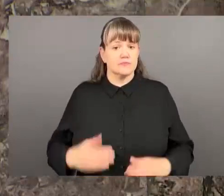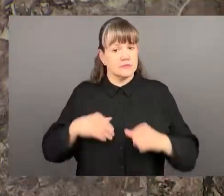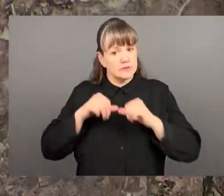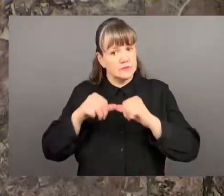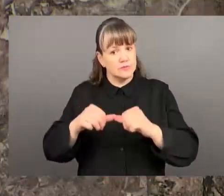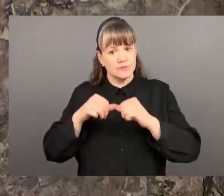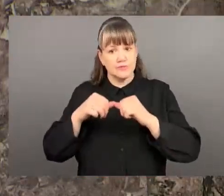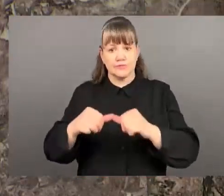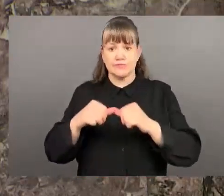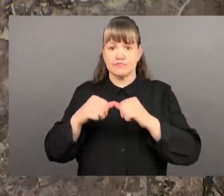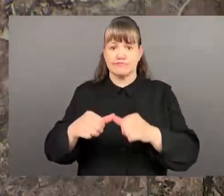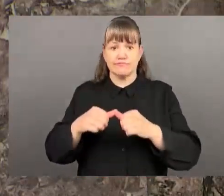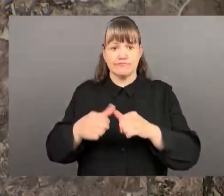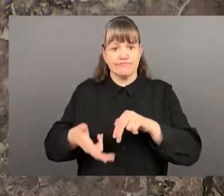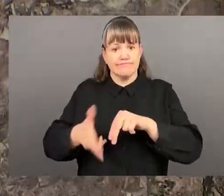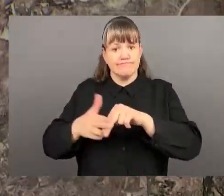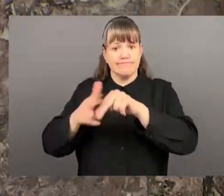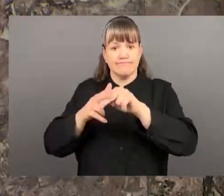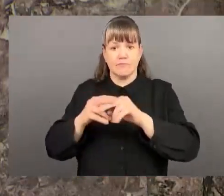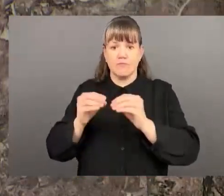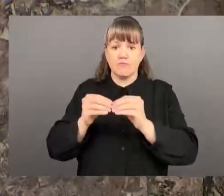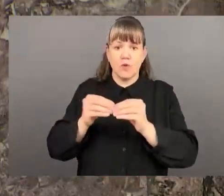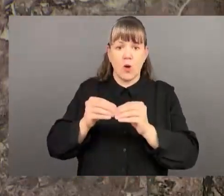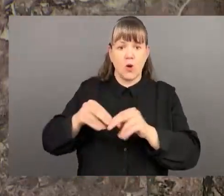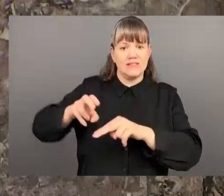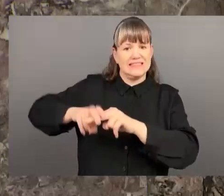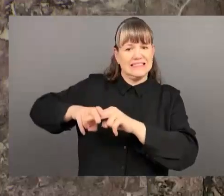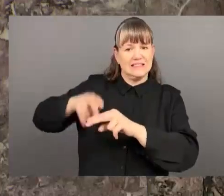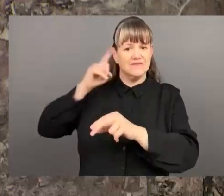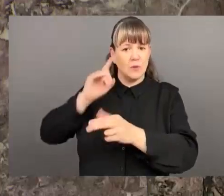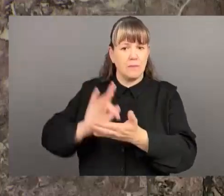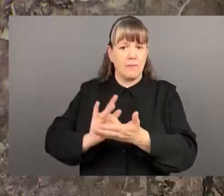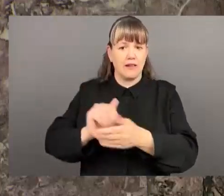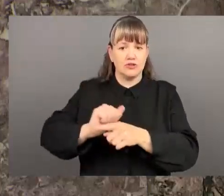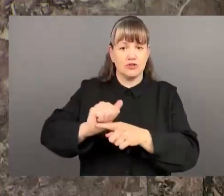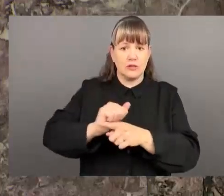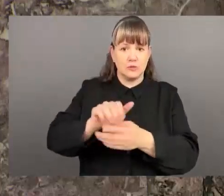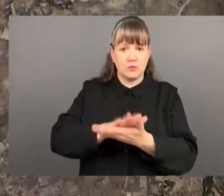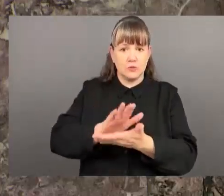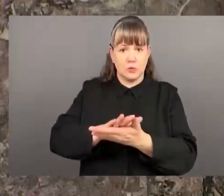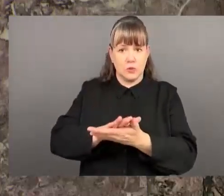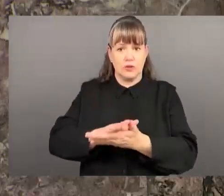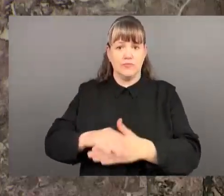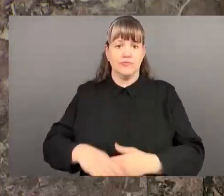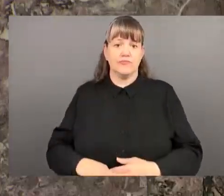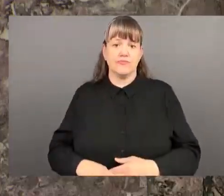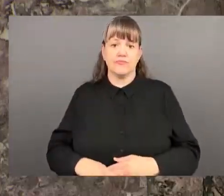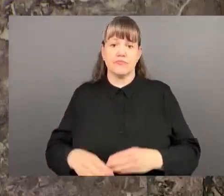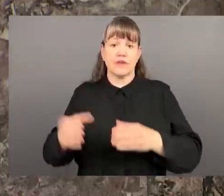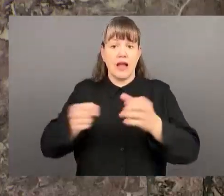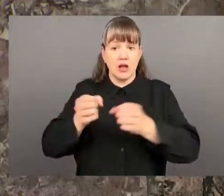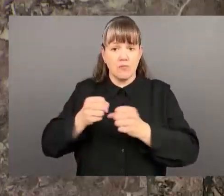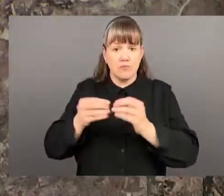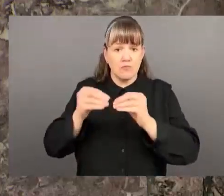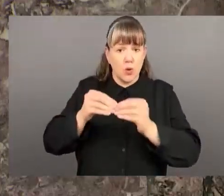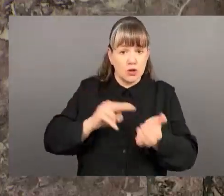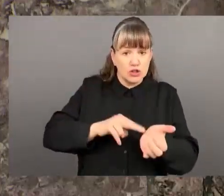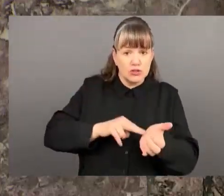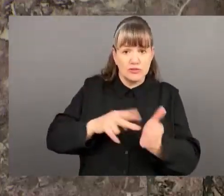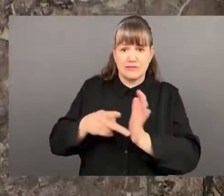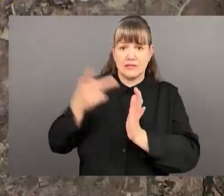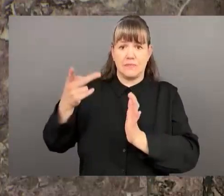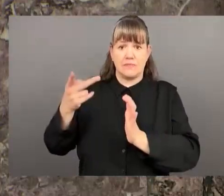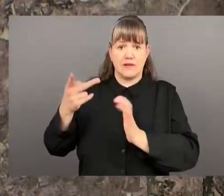hiring more nurses, doubling the seats of nurse practitioner training spaces, Mr. Speaker. These are the actions we